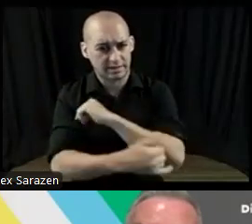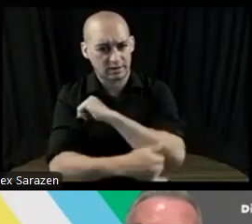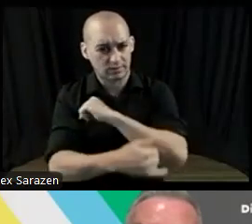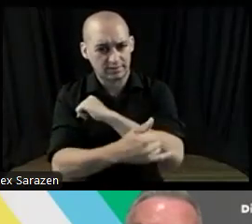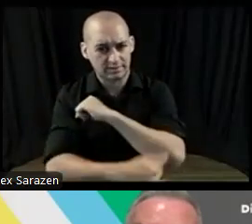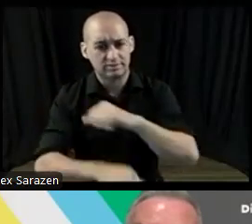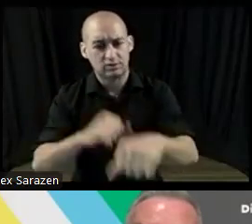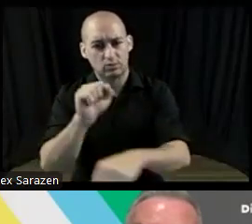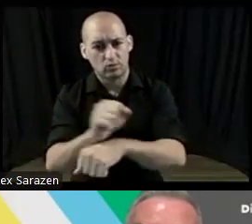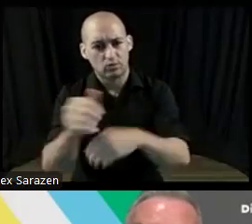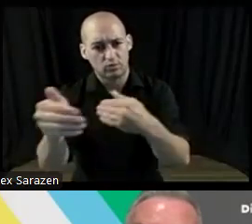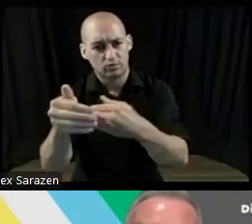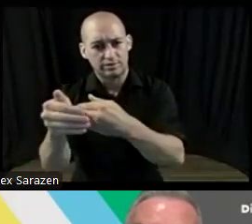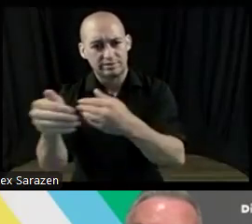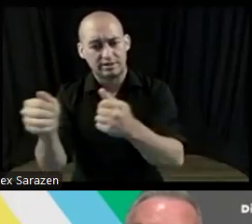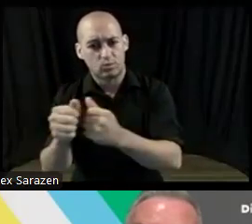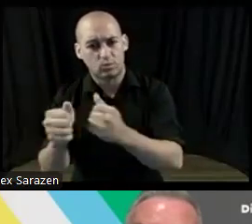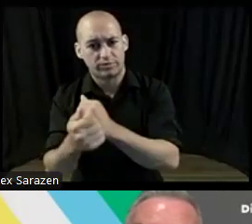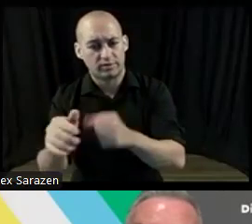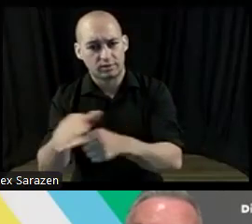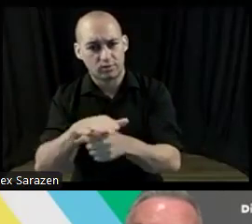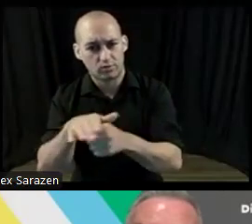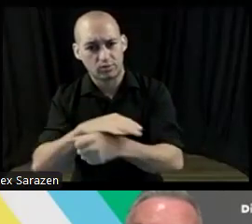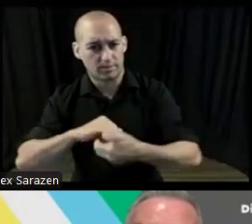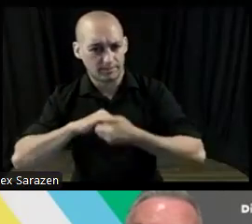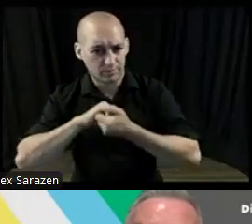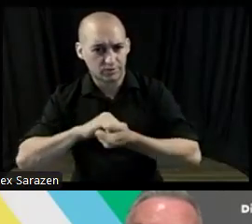our local partners to